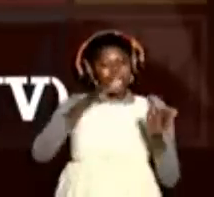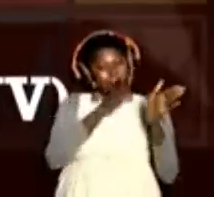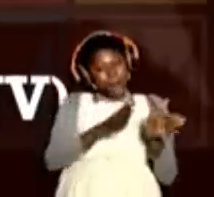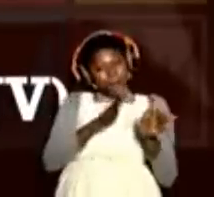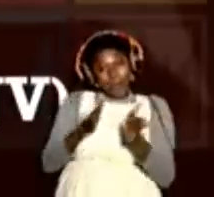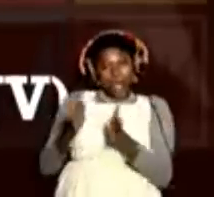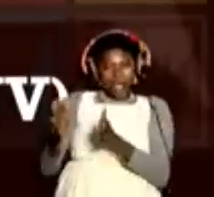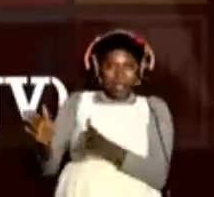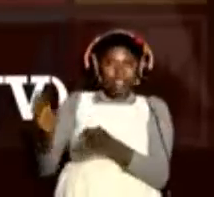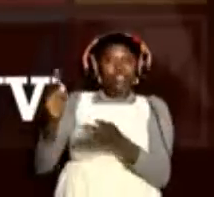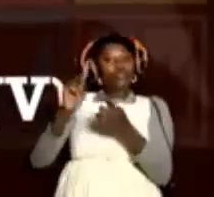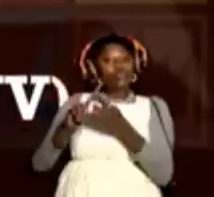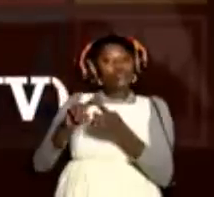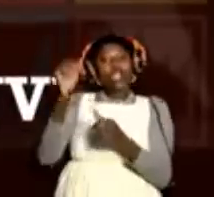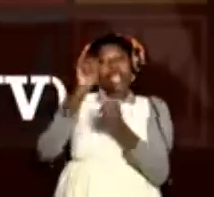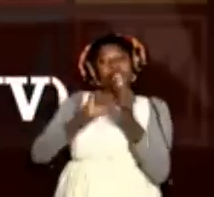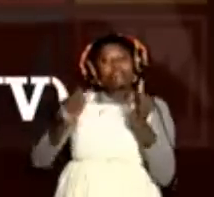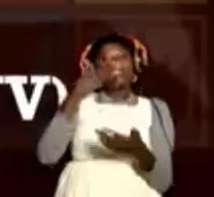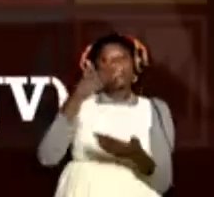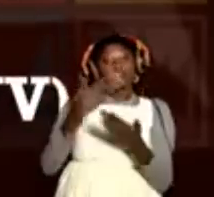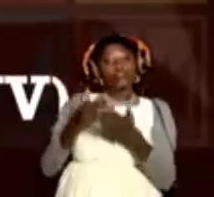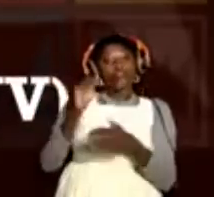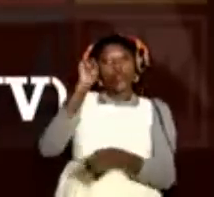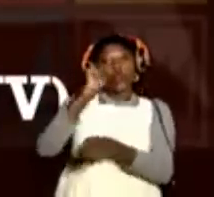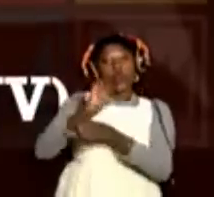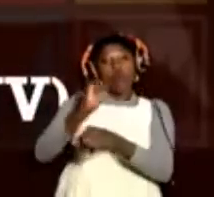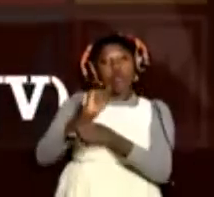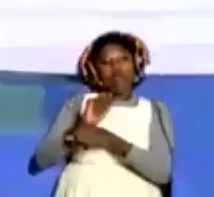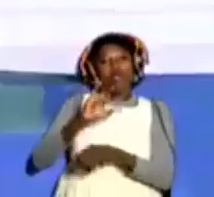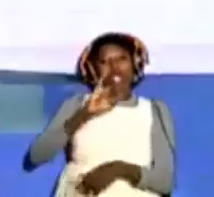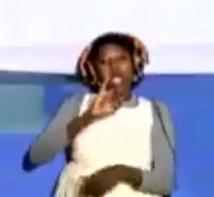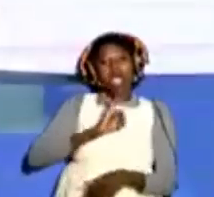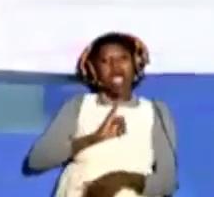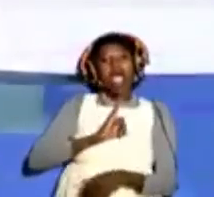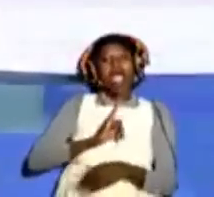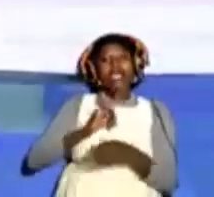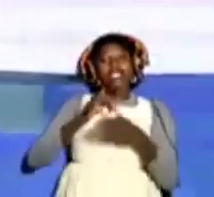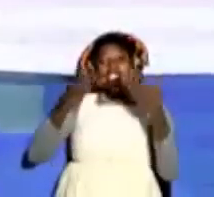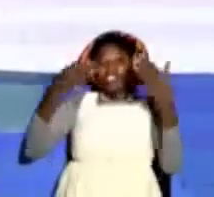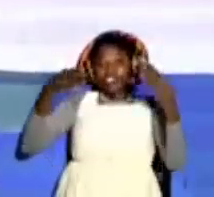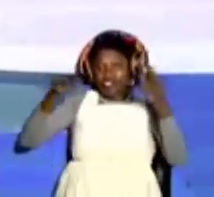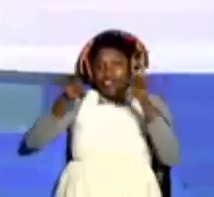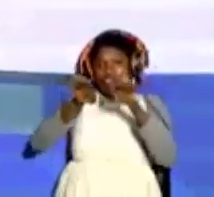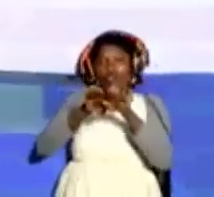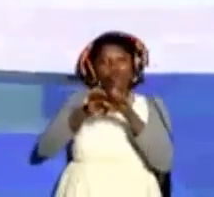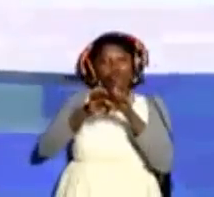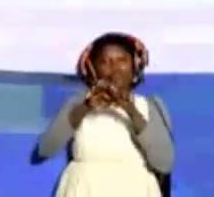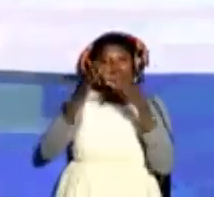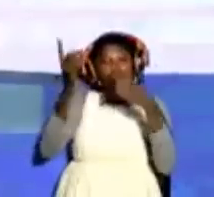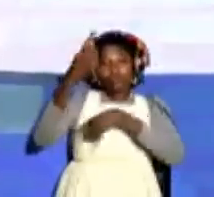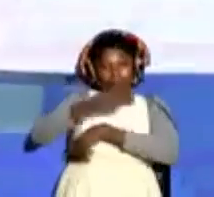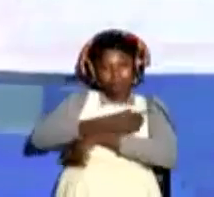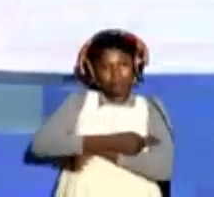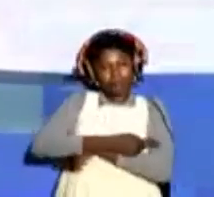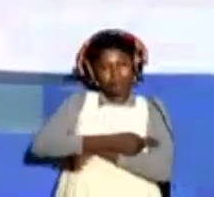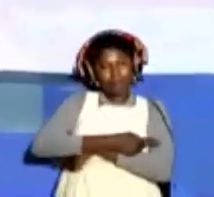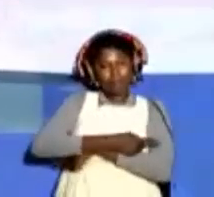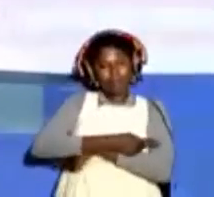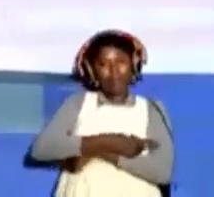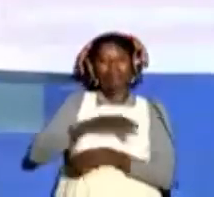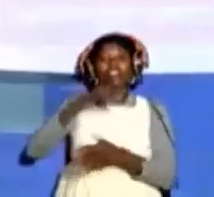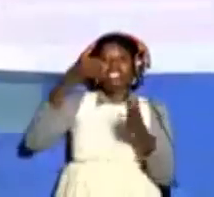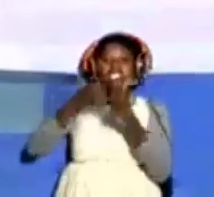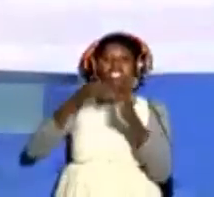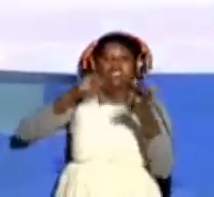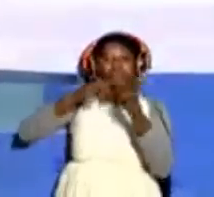prepared unto every good work. As I begin to draw this to a conclusion,